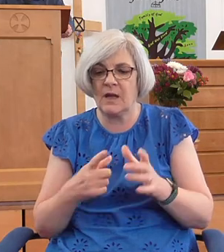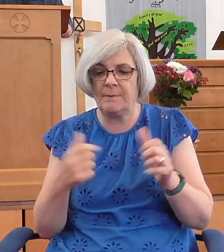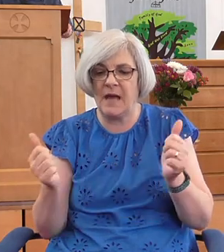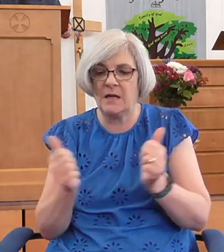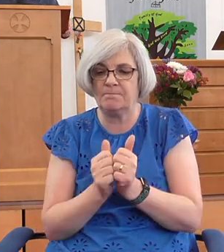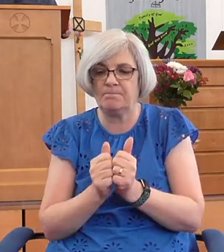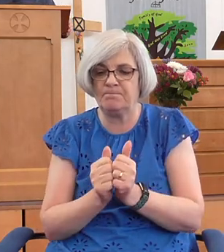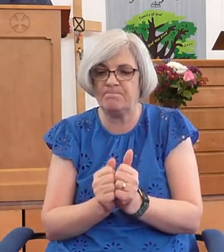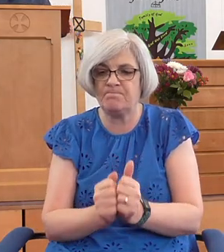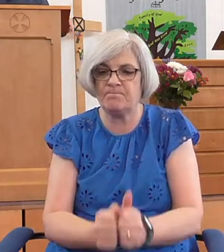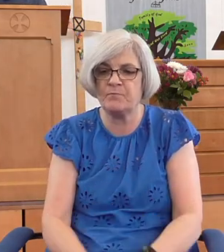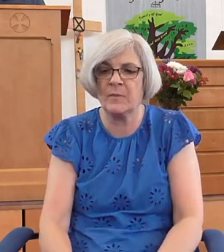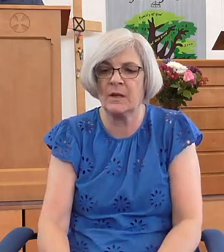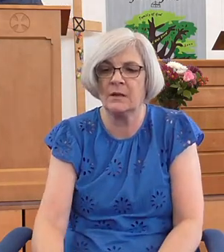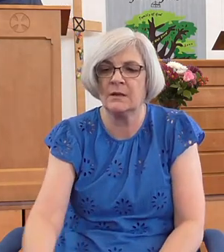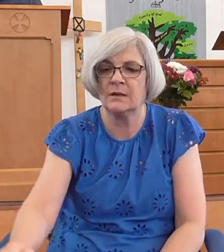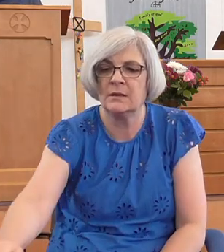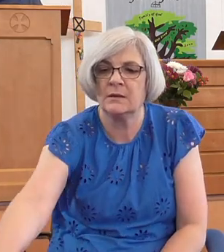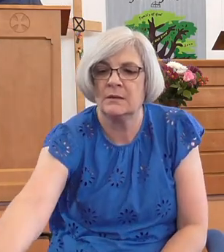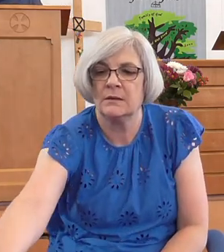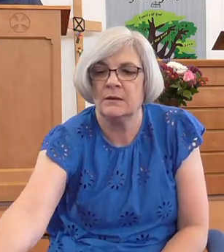Amen.